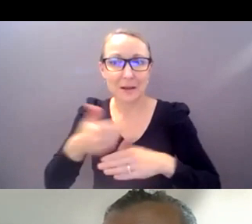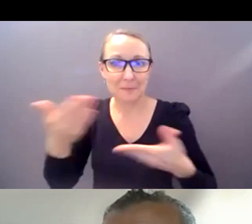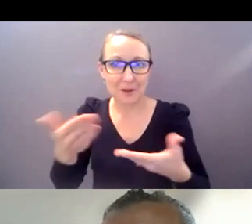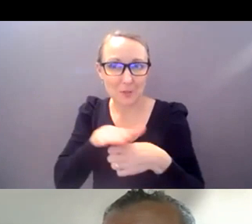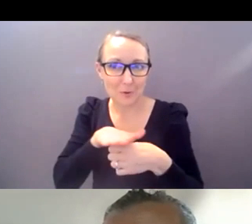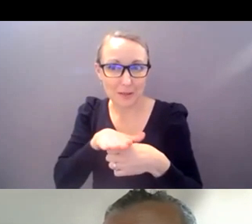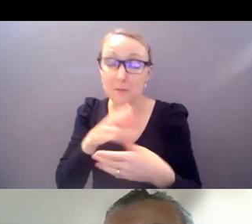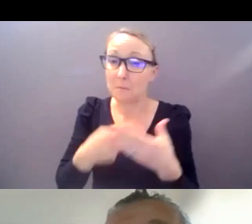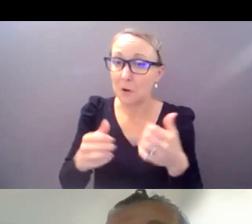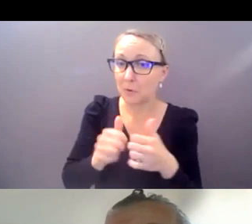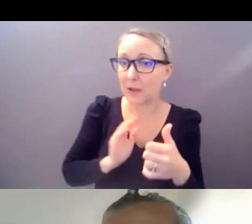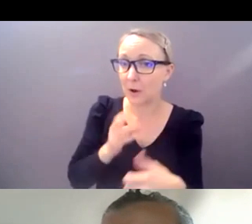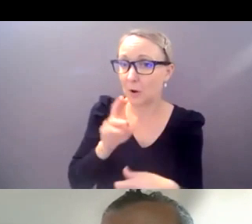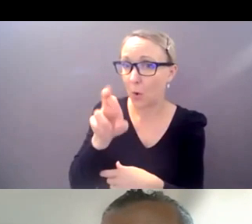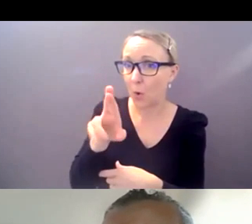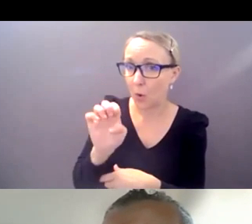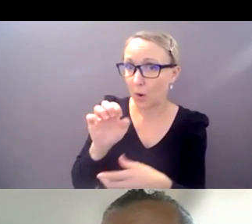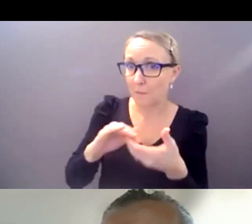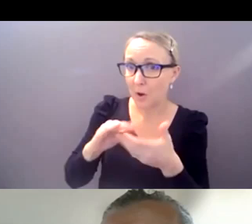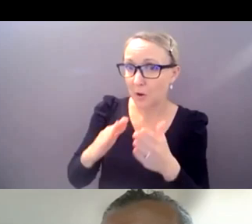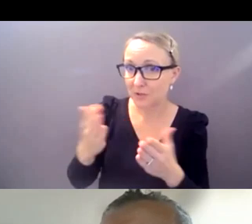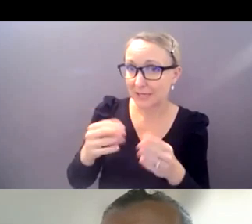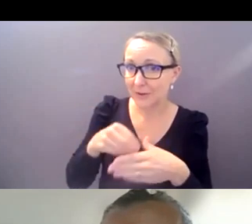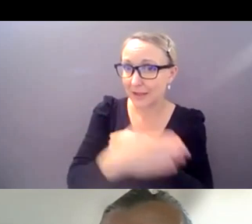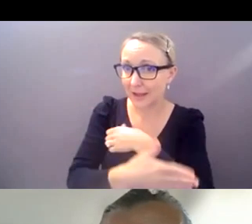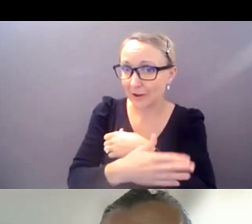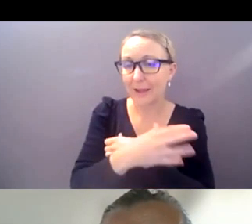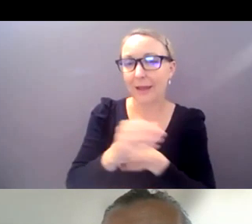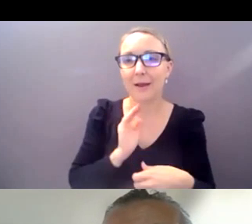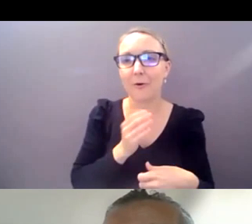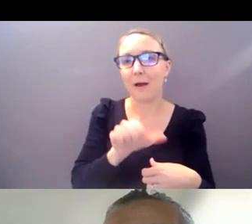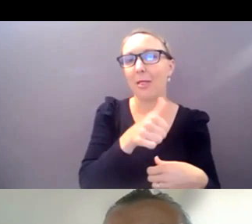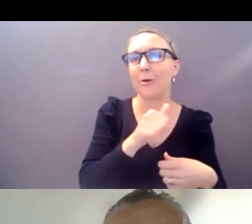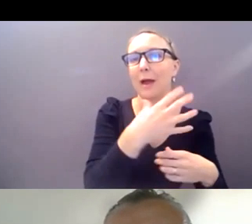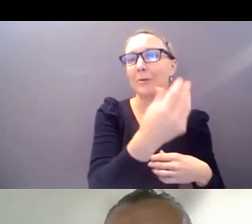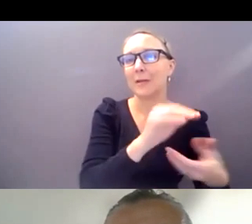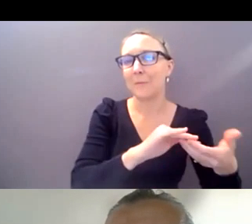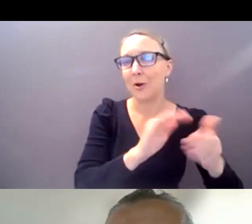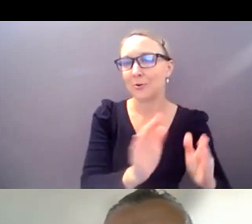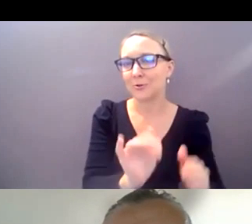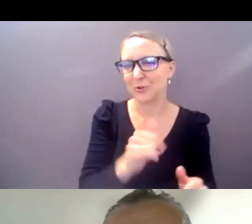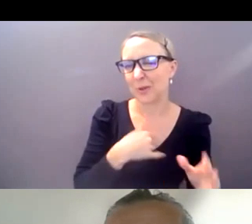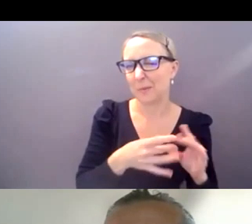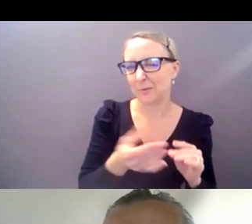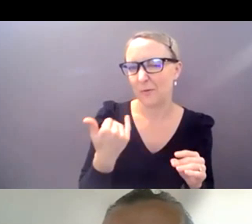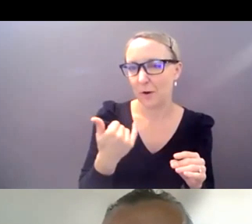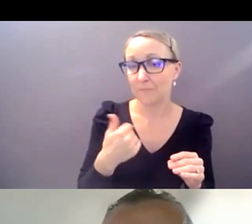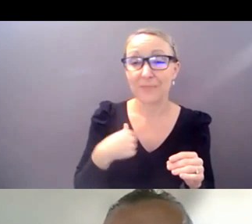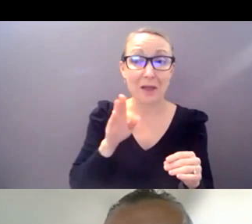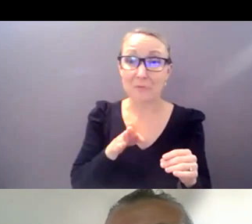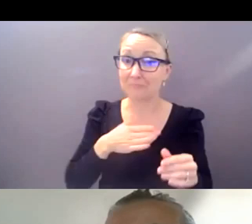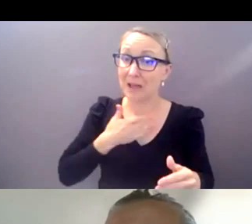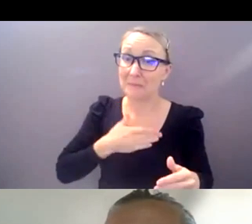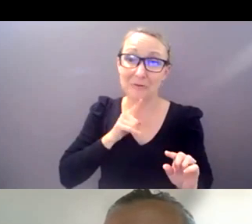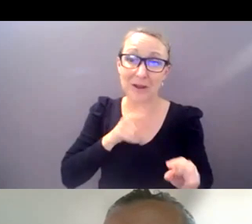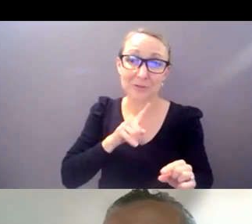core partners at the county, as well as our extended partners, as mentioned earlier. I will answer your questions